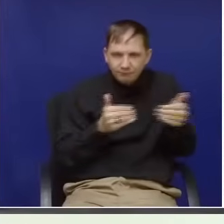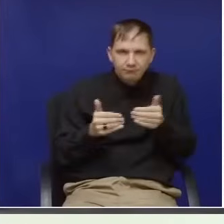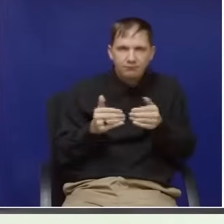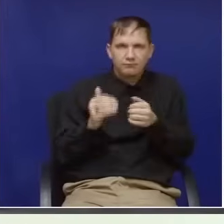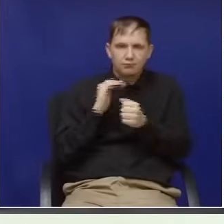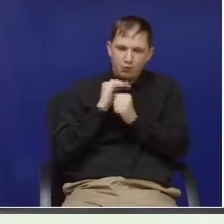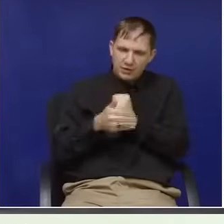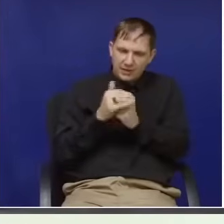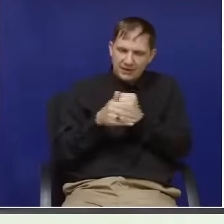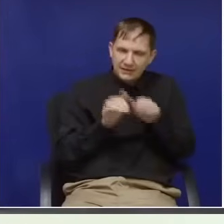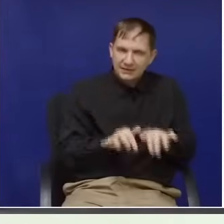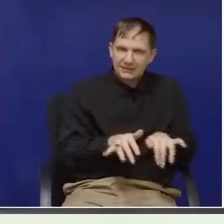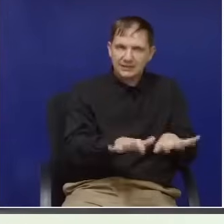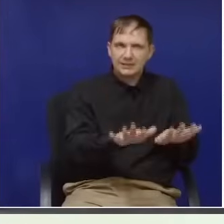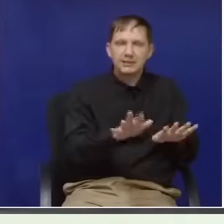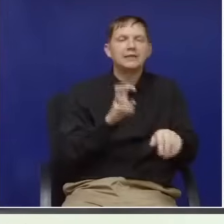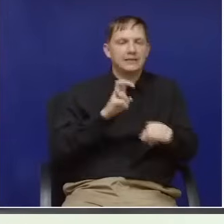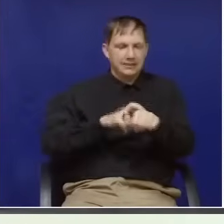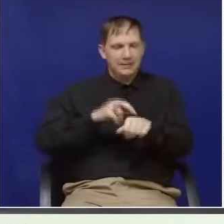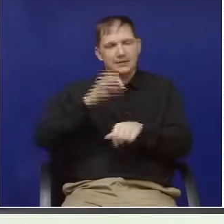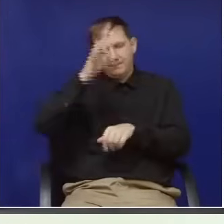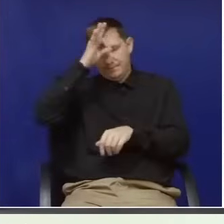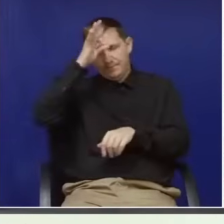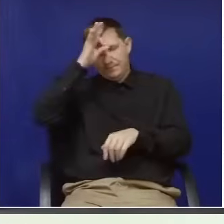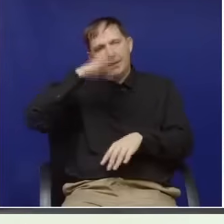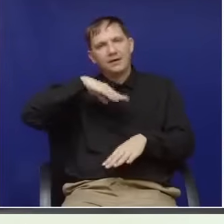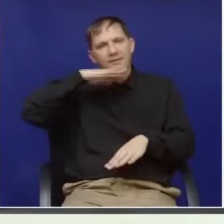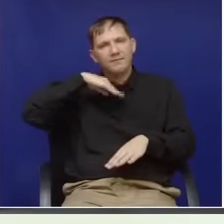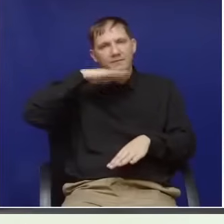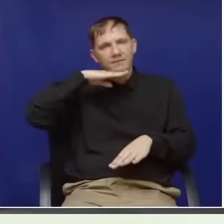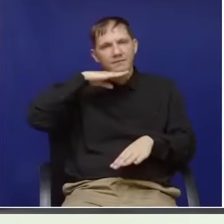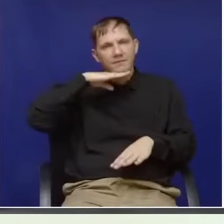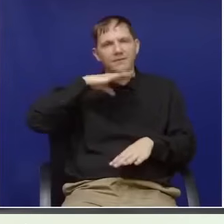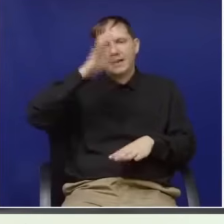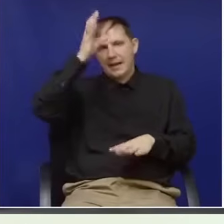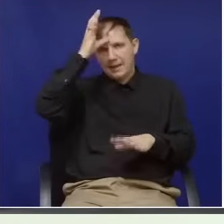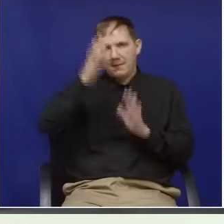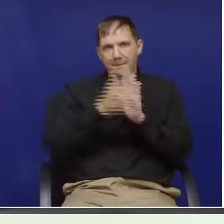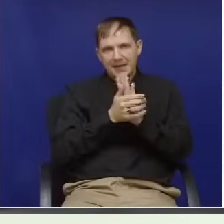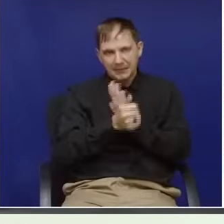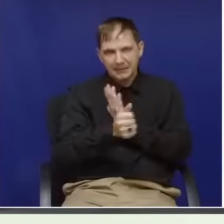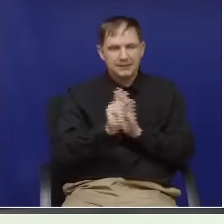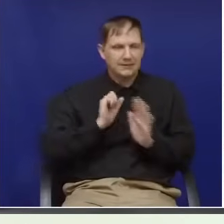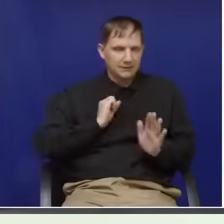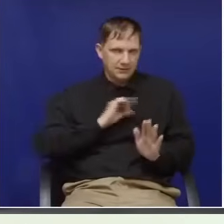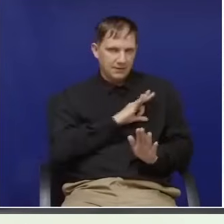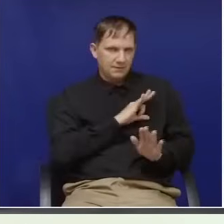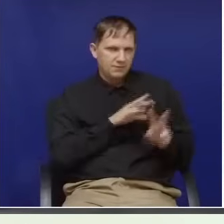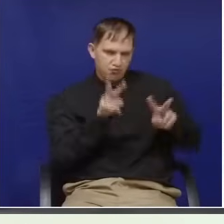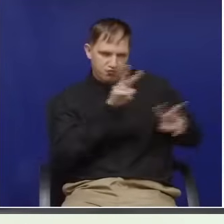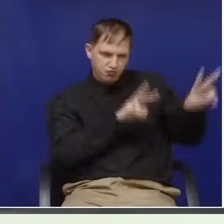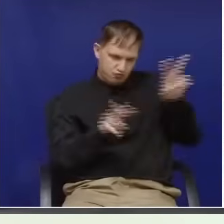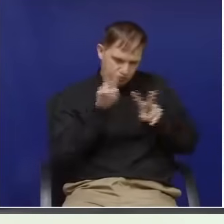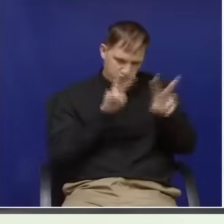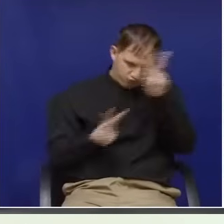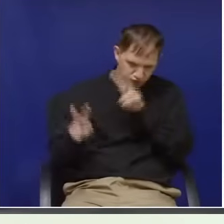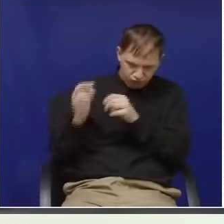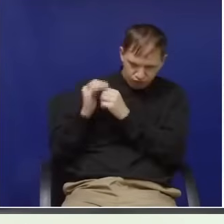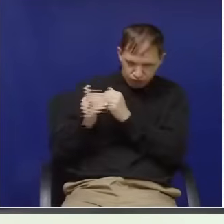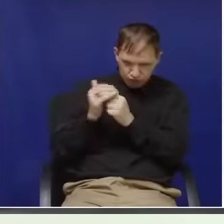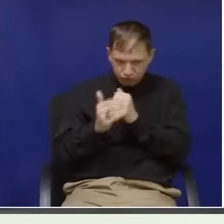have appropriate capability in order to do policing work in that environment. And we believe the research